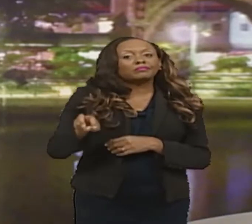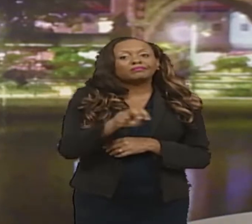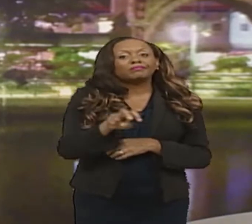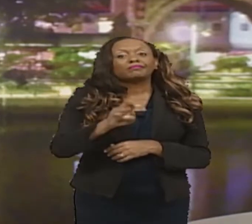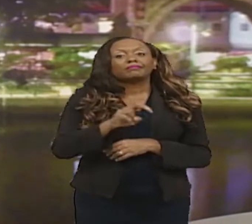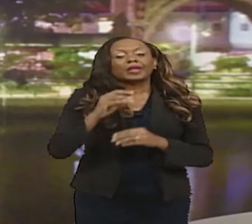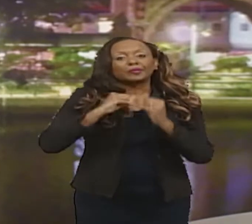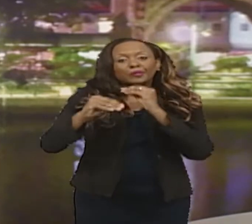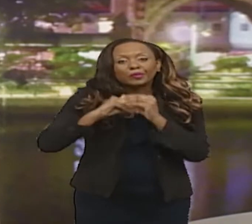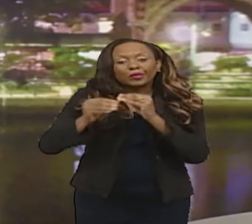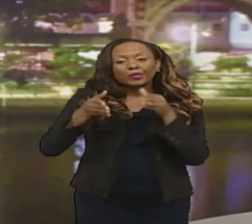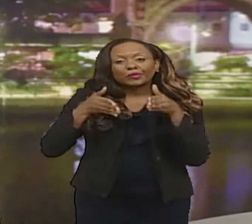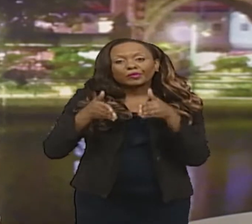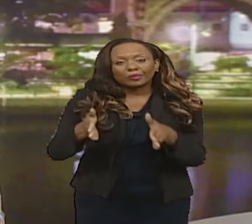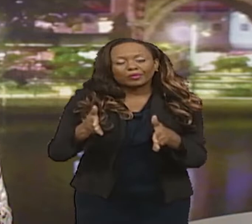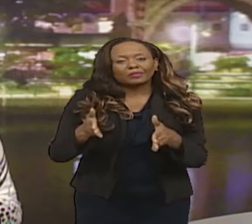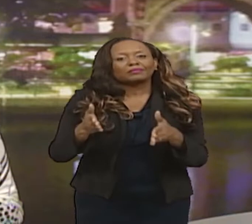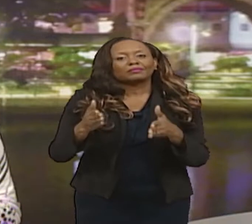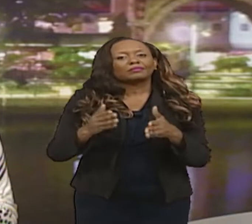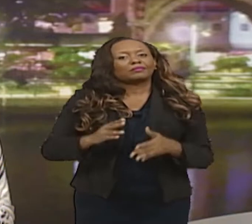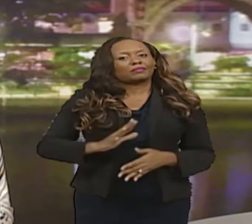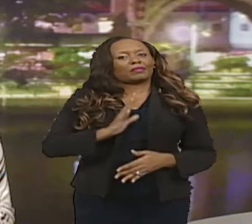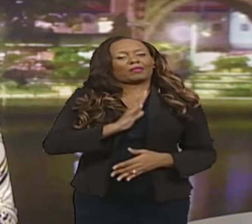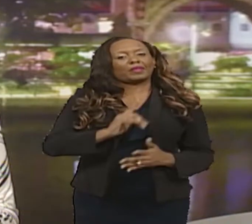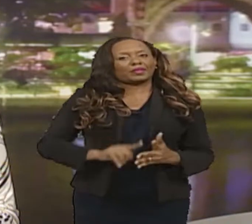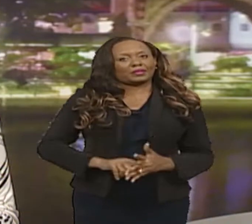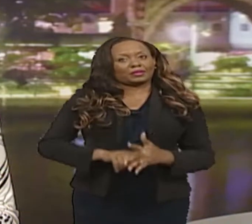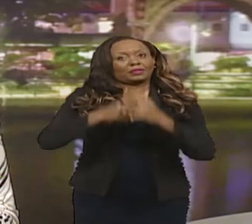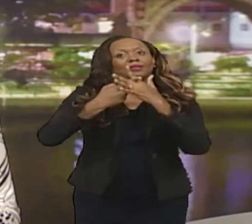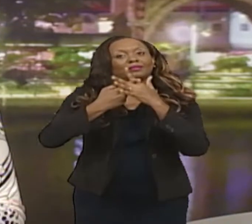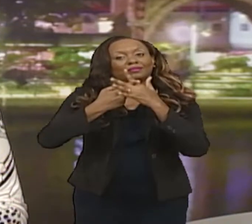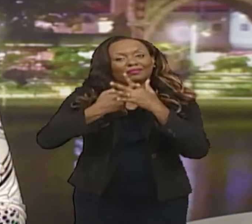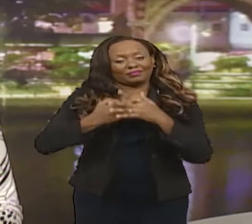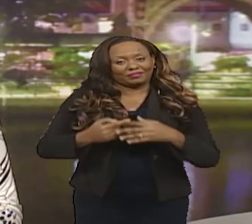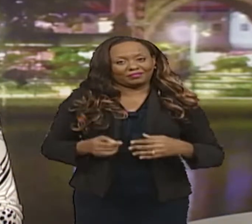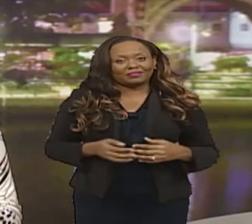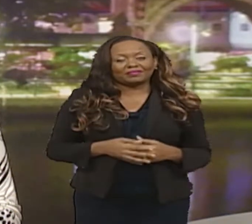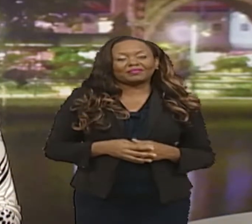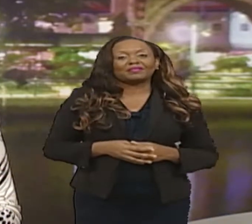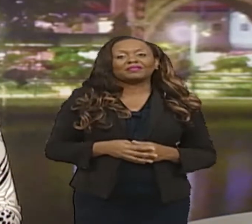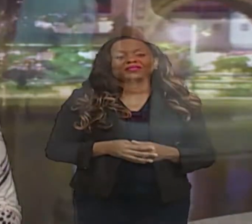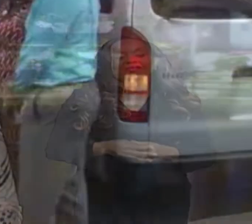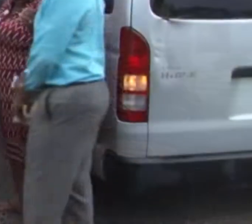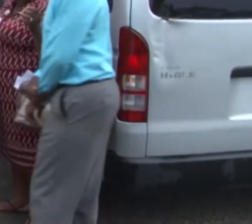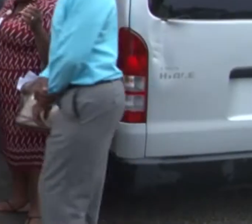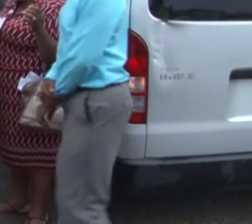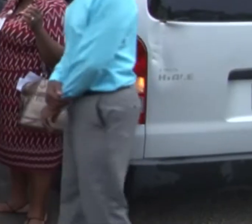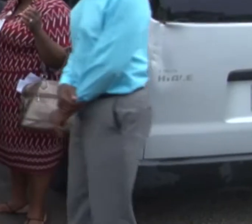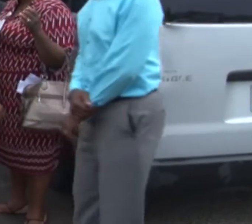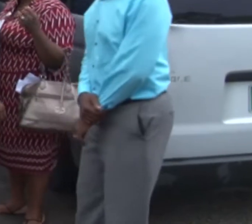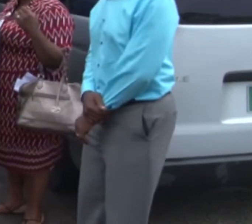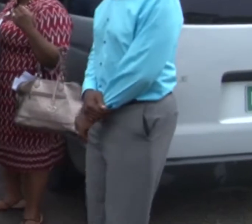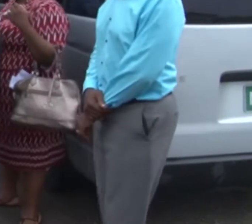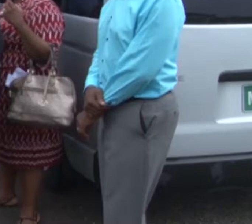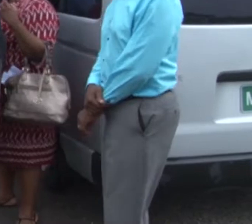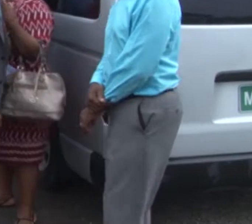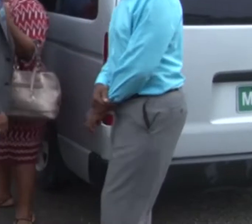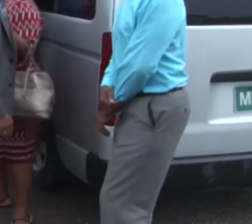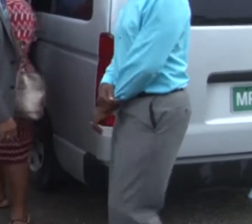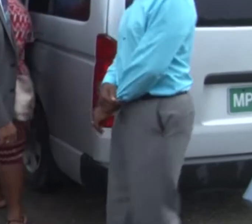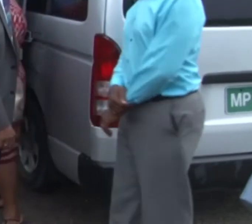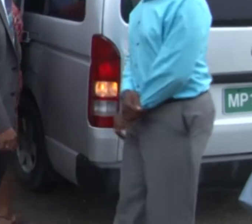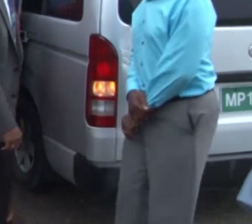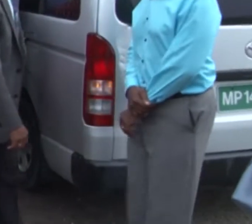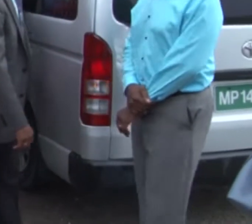and Maintenance's road rehabilitation program has officially started. This morning, a team headed by the minister in the ministry,